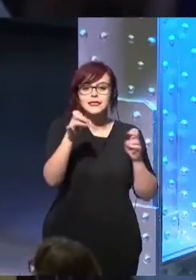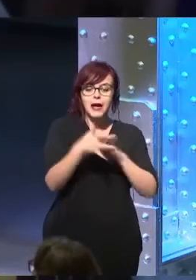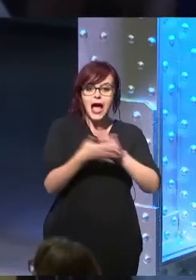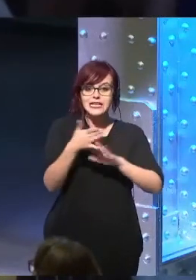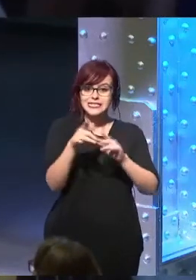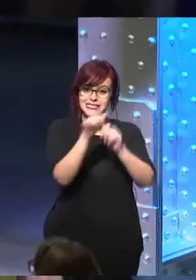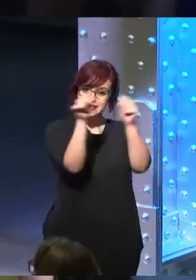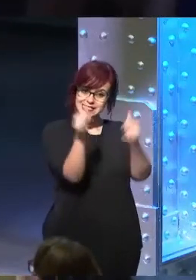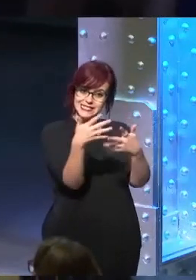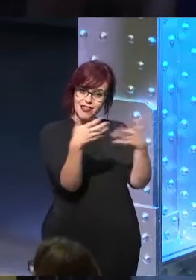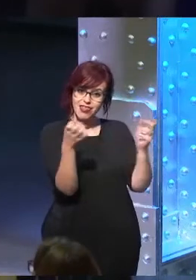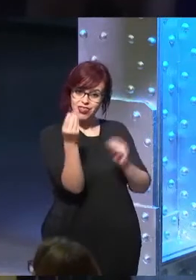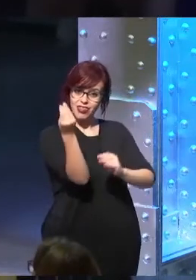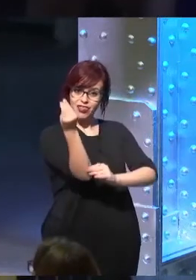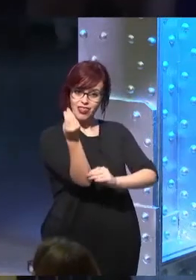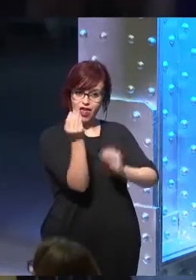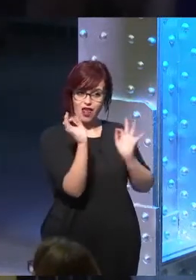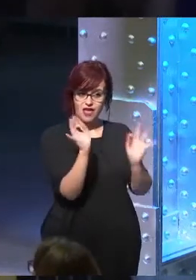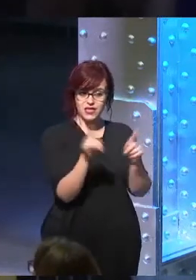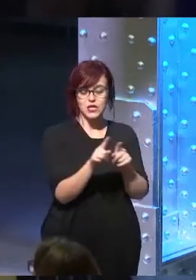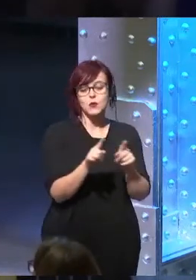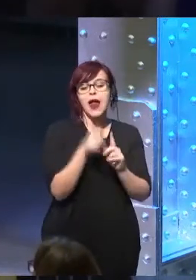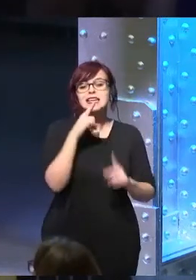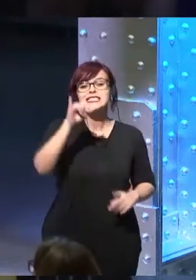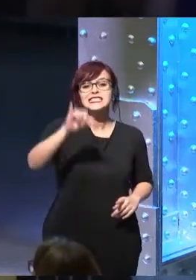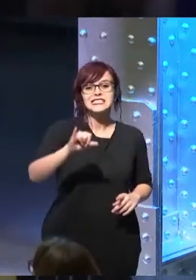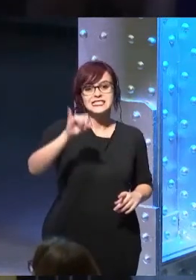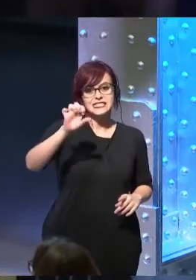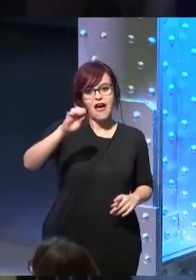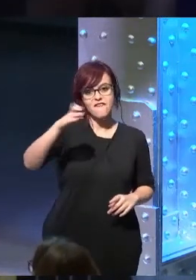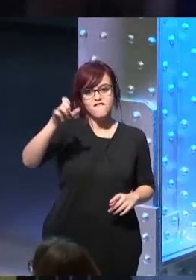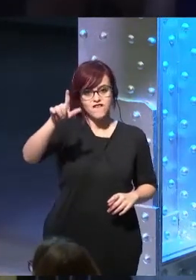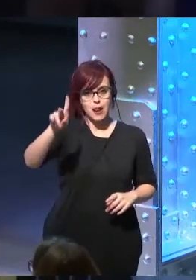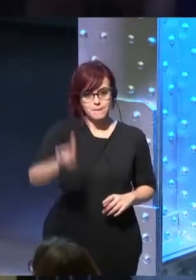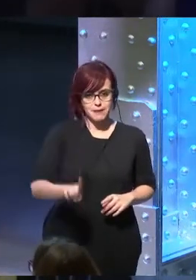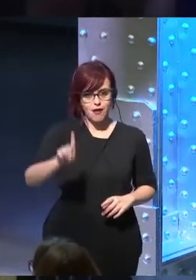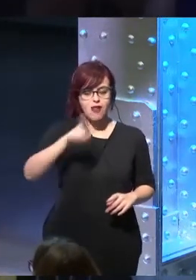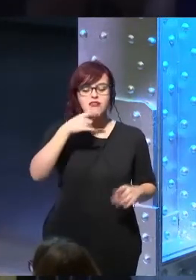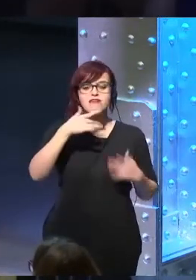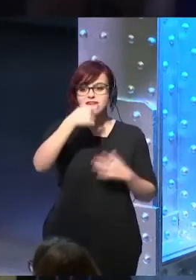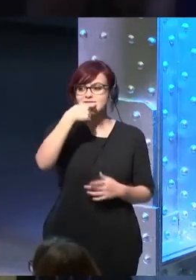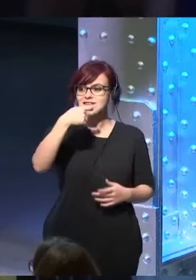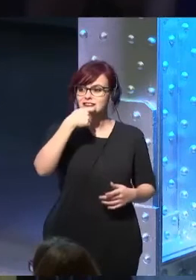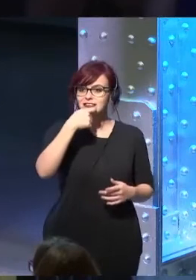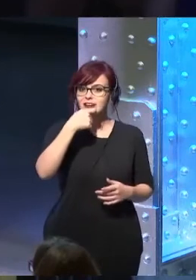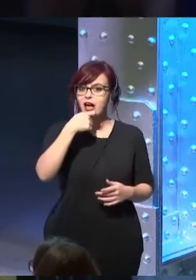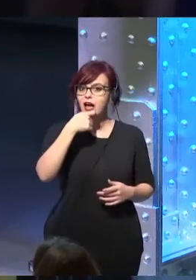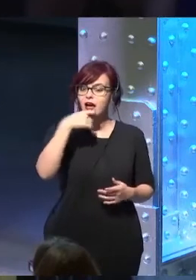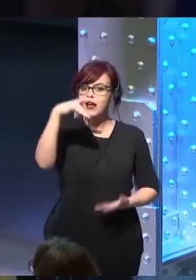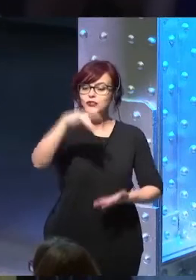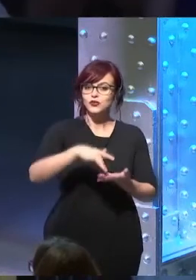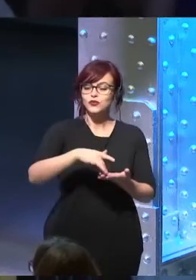just like the Elizabeth I speech in England, became part of the